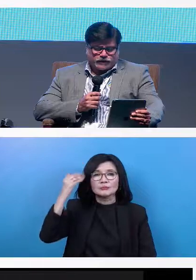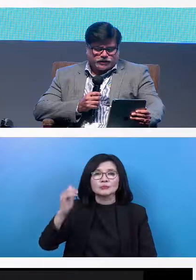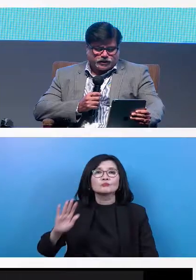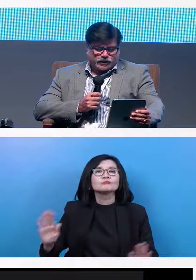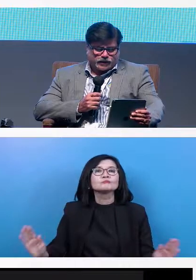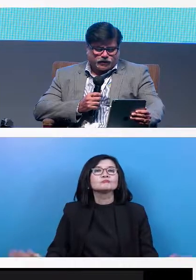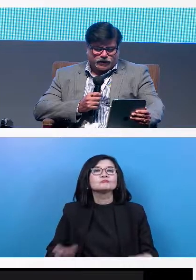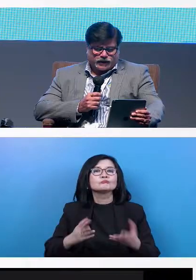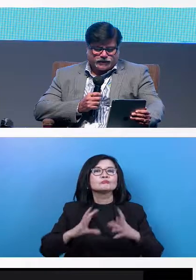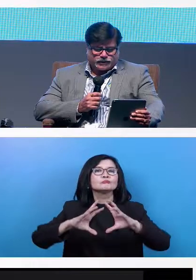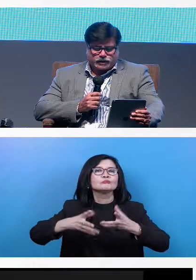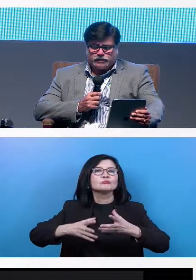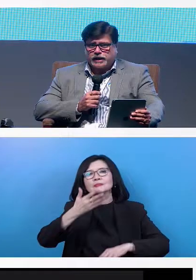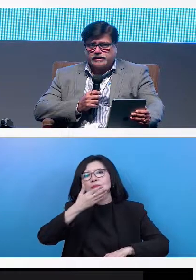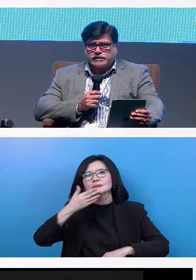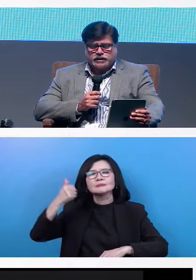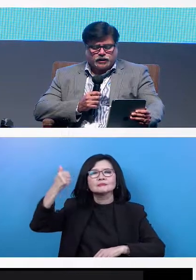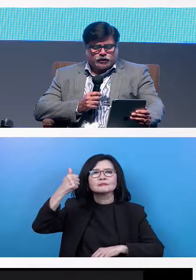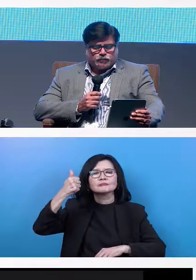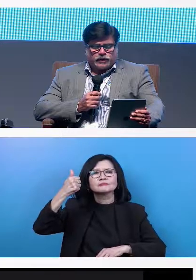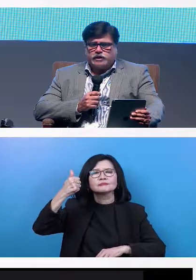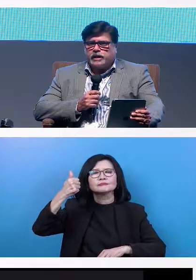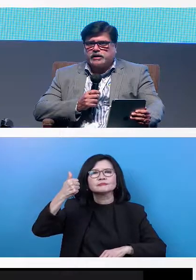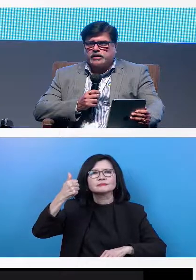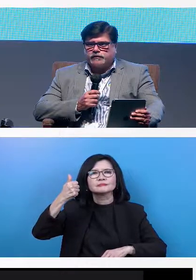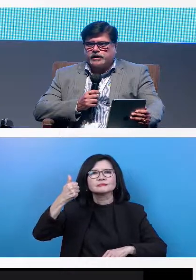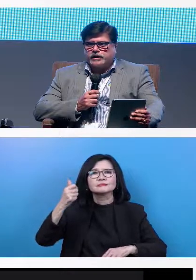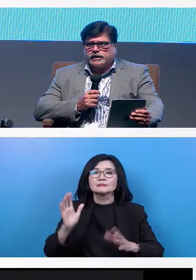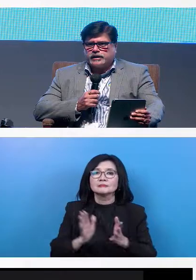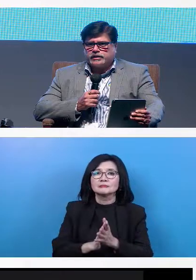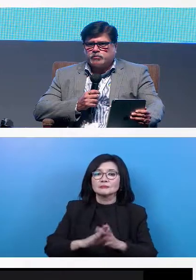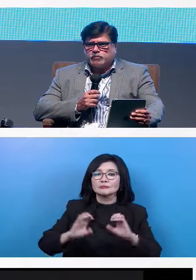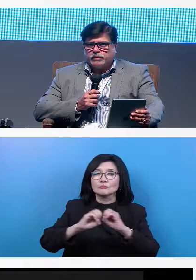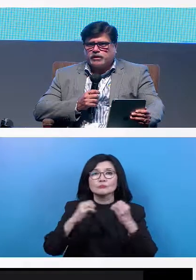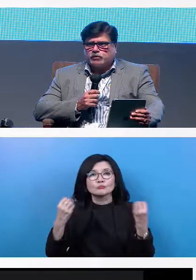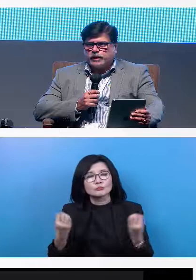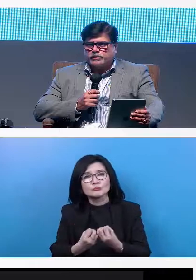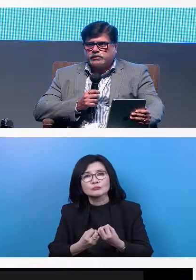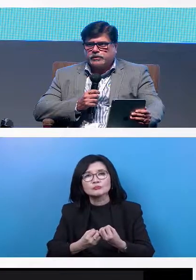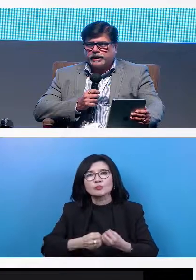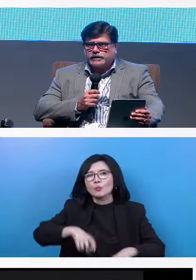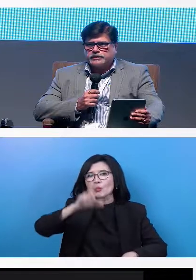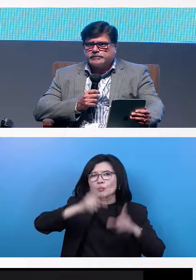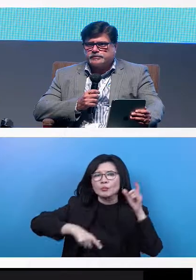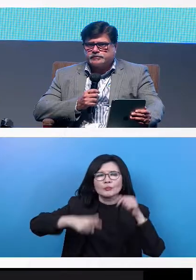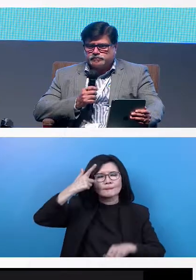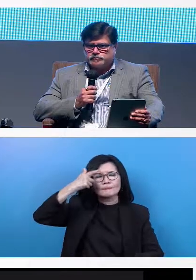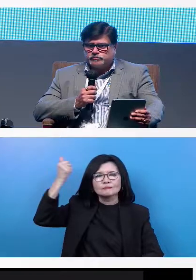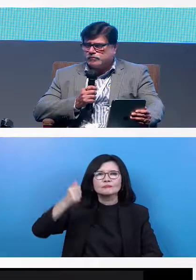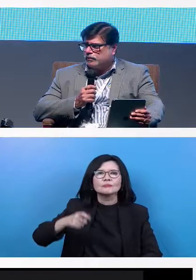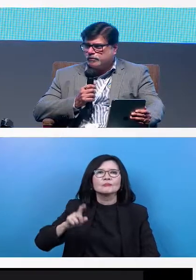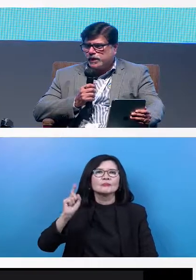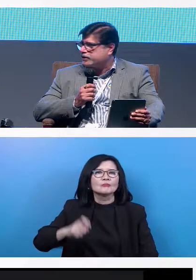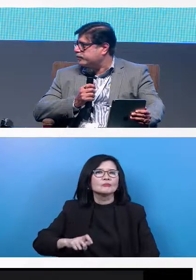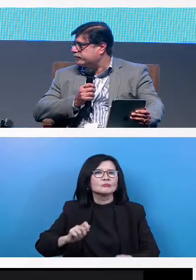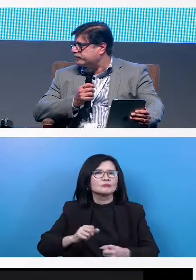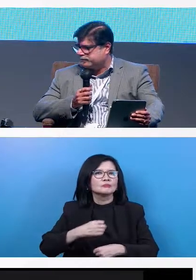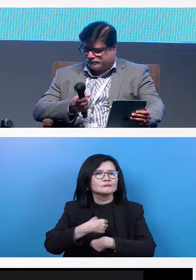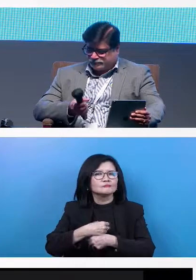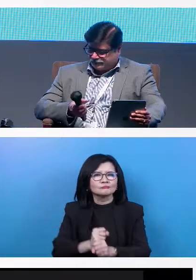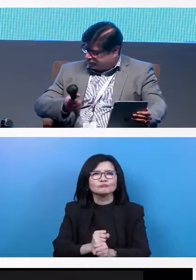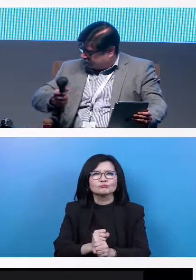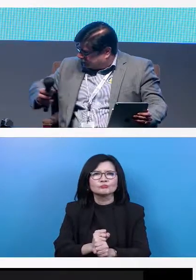foundation of engineering organization states build back differently is a better way to look at it. Back to